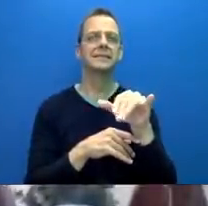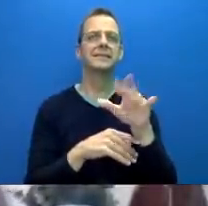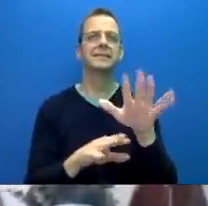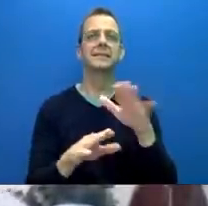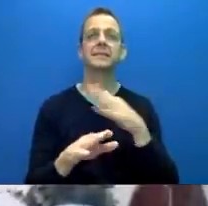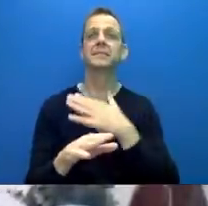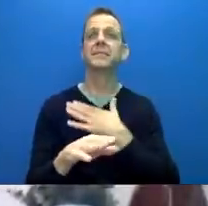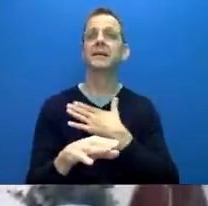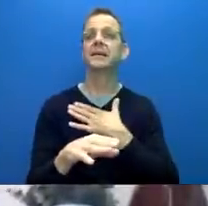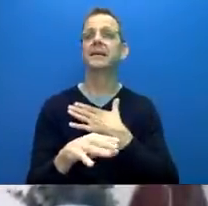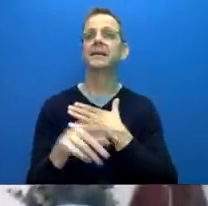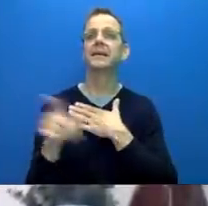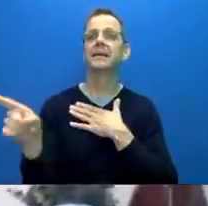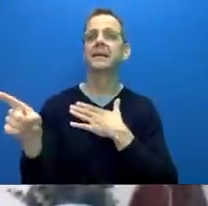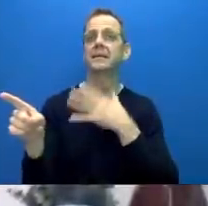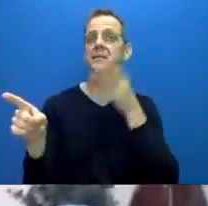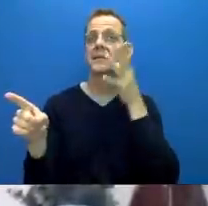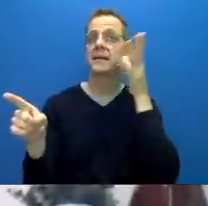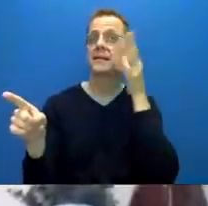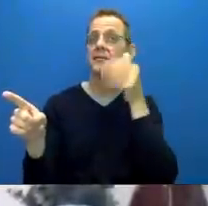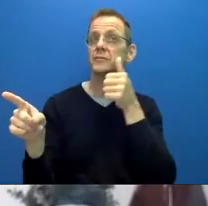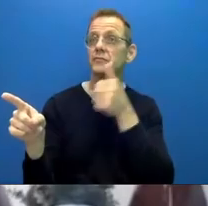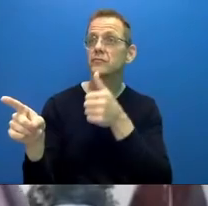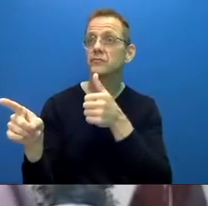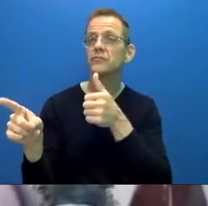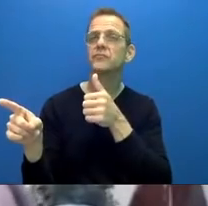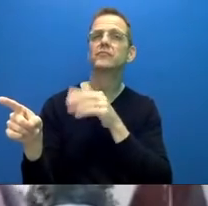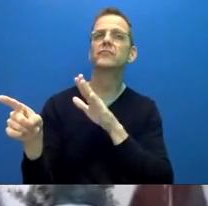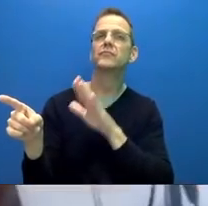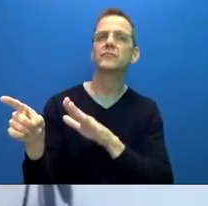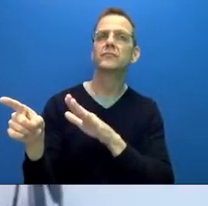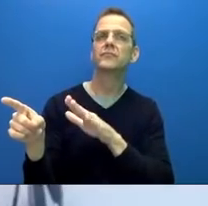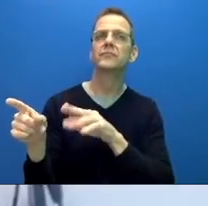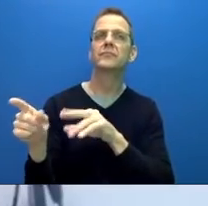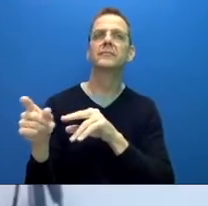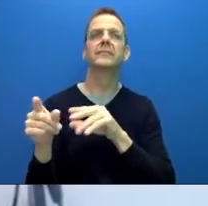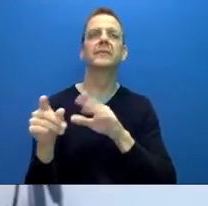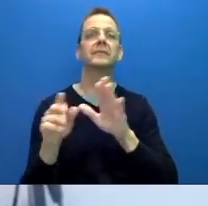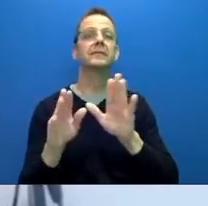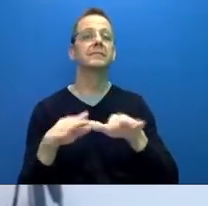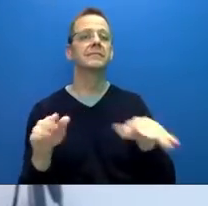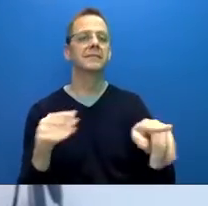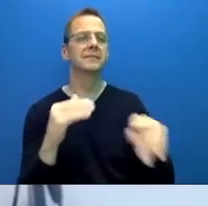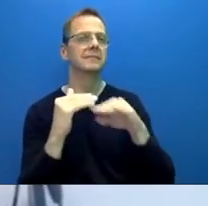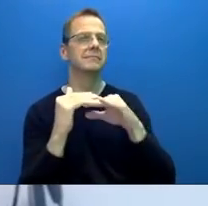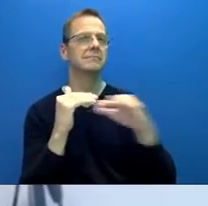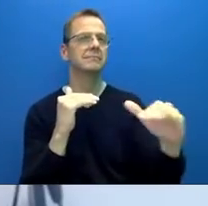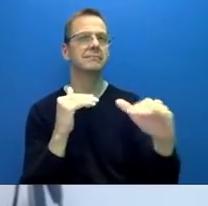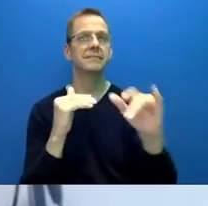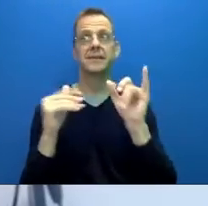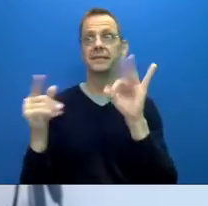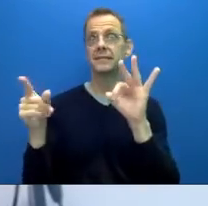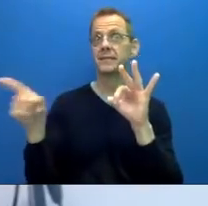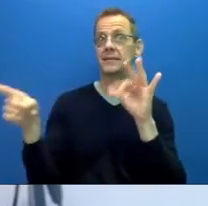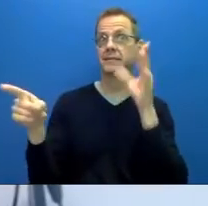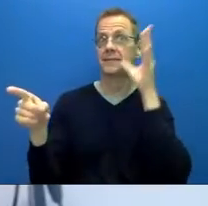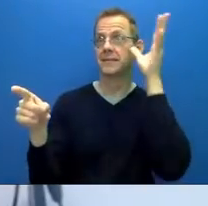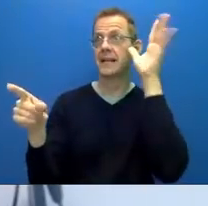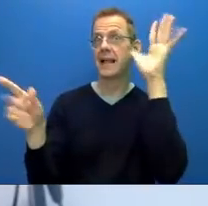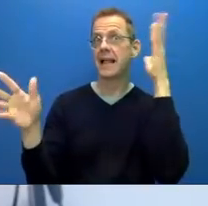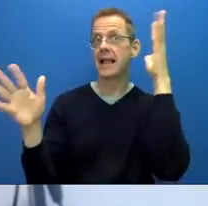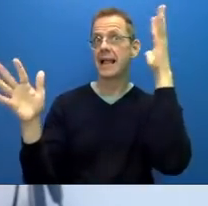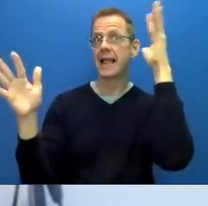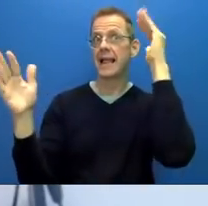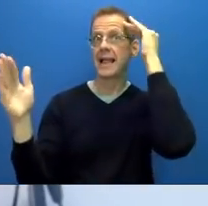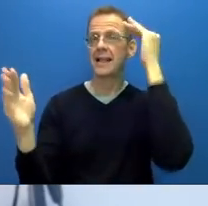too. A lot of the uncertainty and stress and the bombardment that we're getting from the media and the conversations